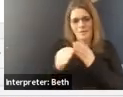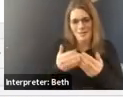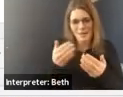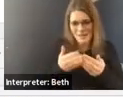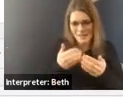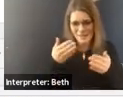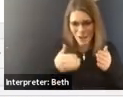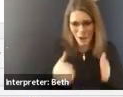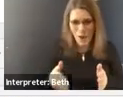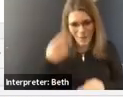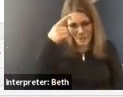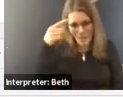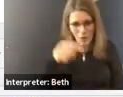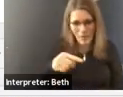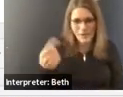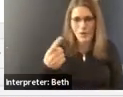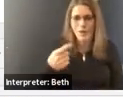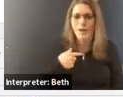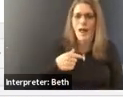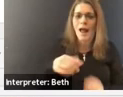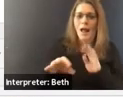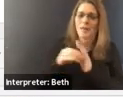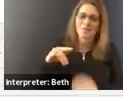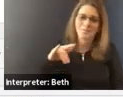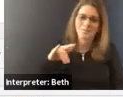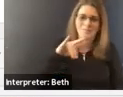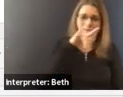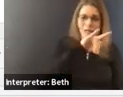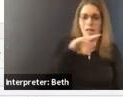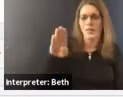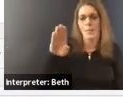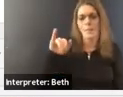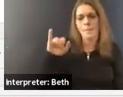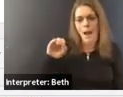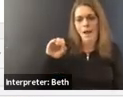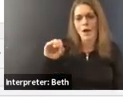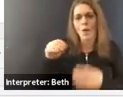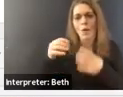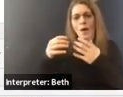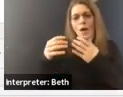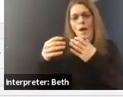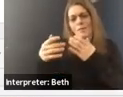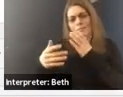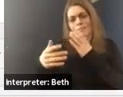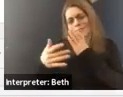biomechanically stronger way. And again, I did my layout. I